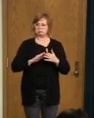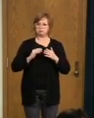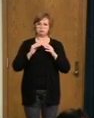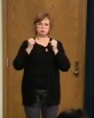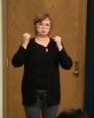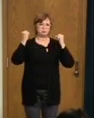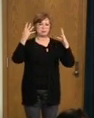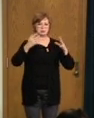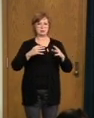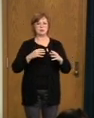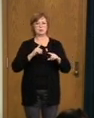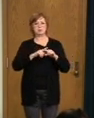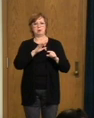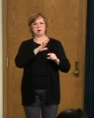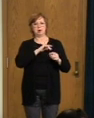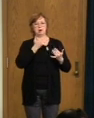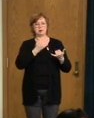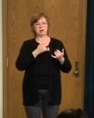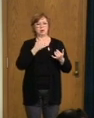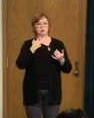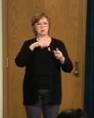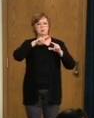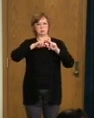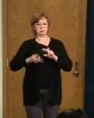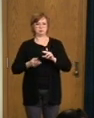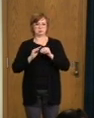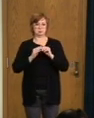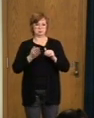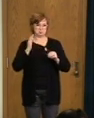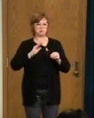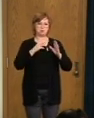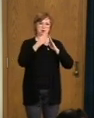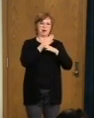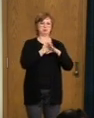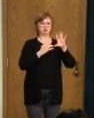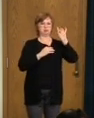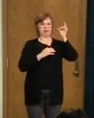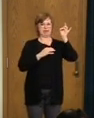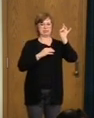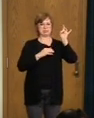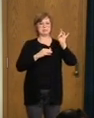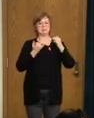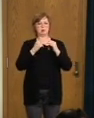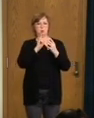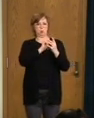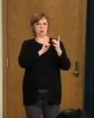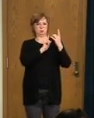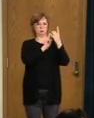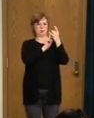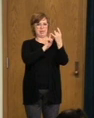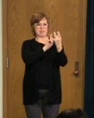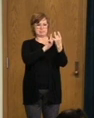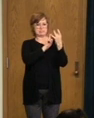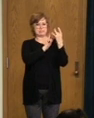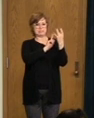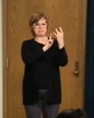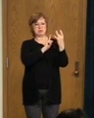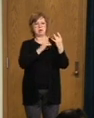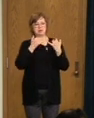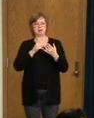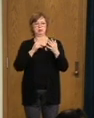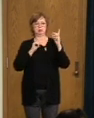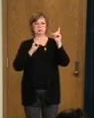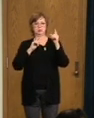contacts has come down from 8 to 5. So that's good, and so our number of contacts are coming down. We need to bring them down